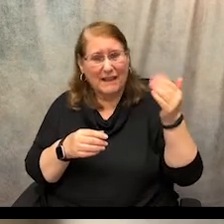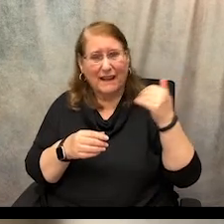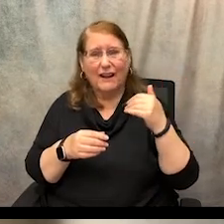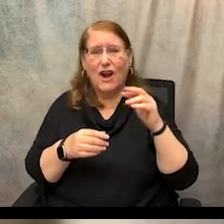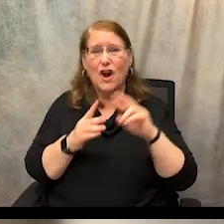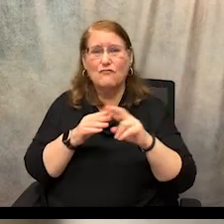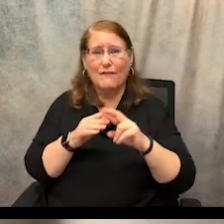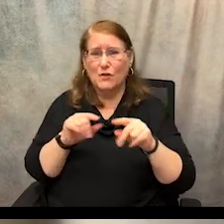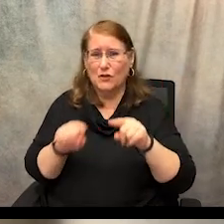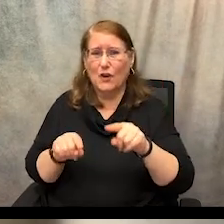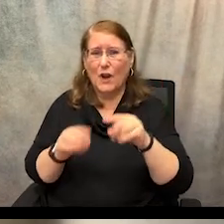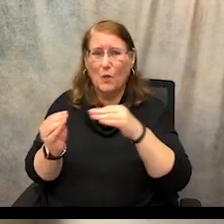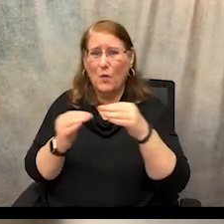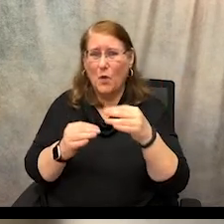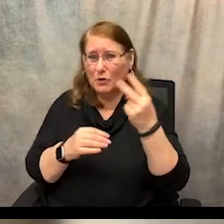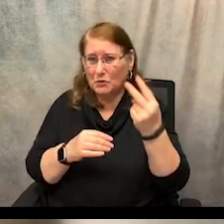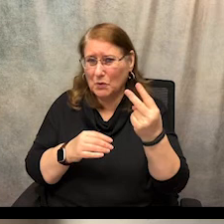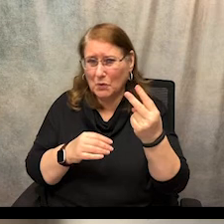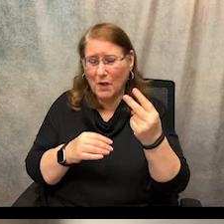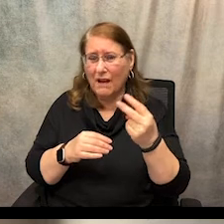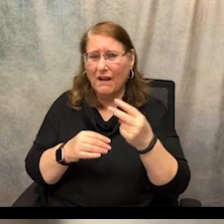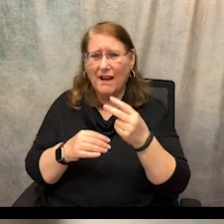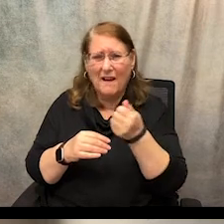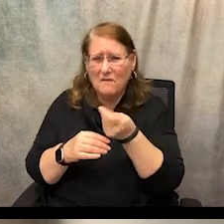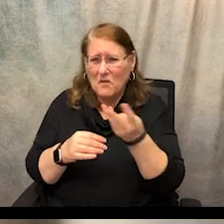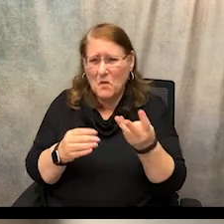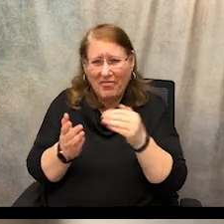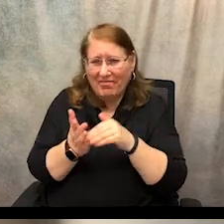It was just a few thousand. Made it in.